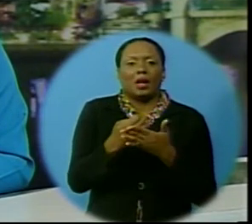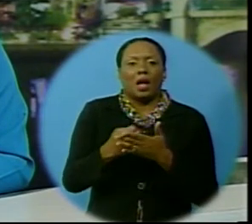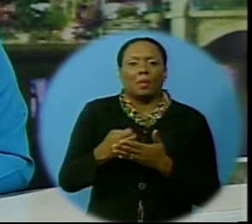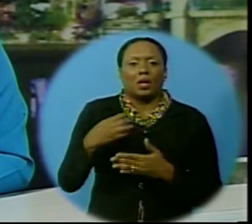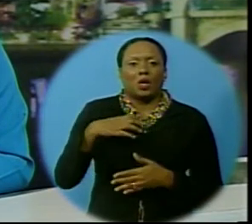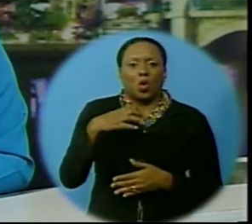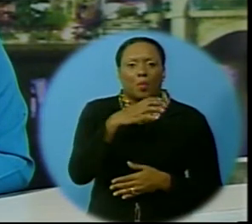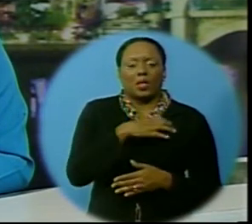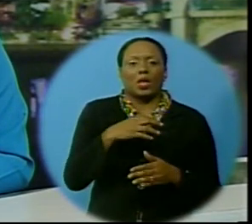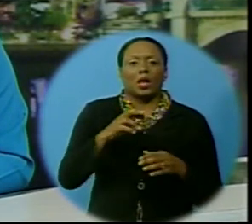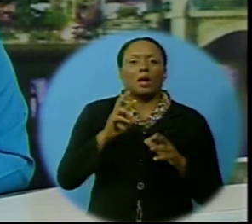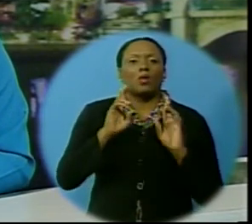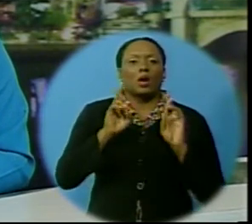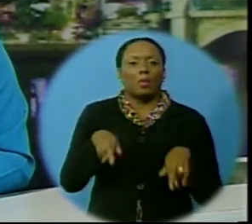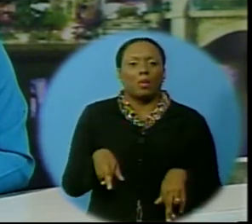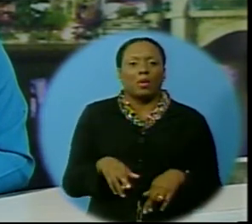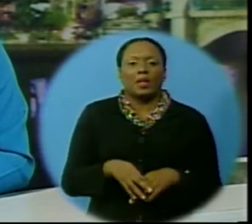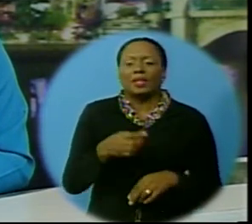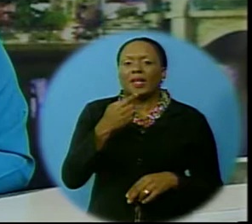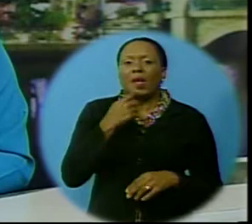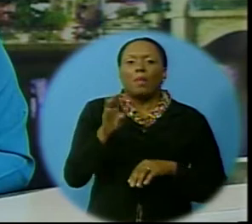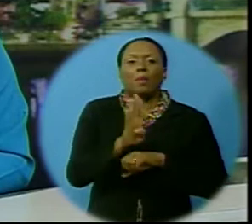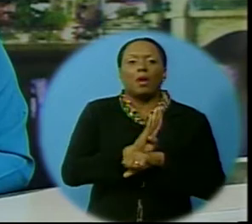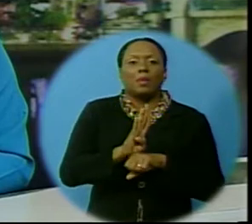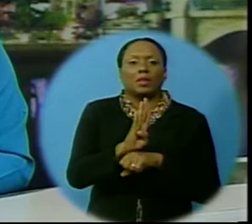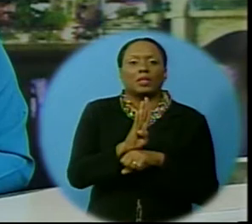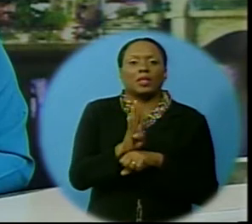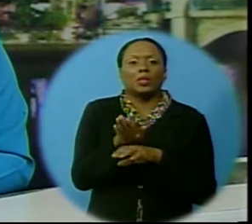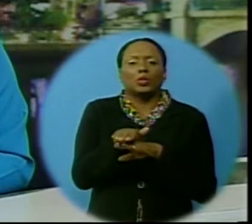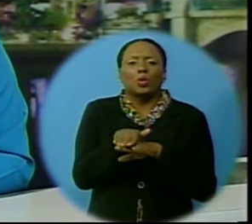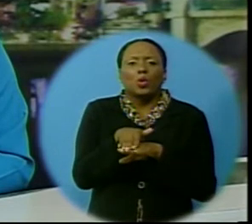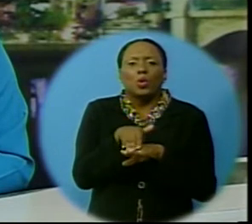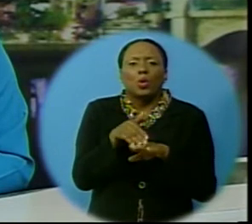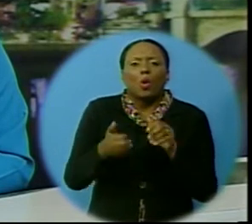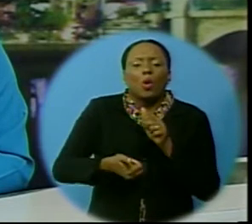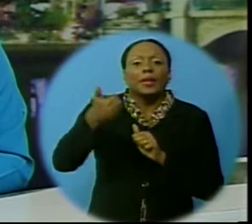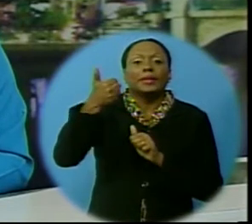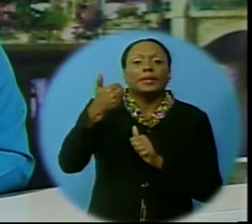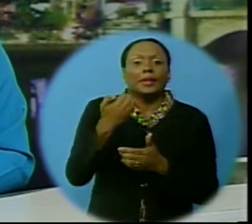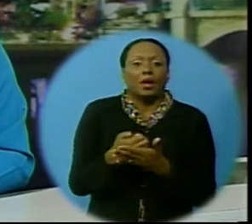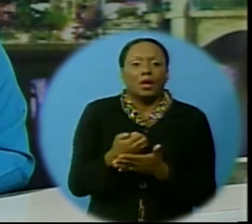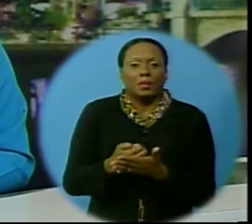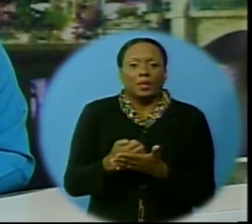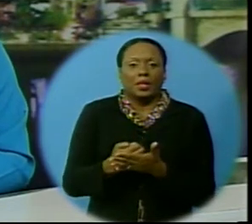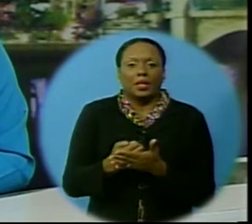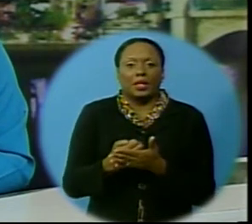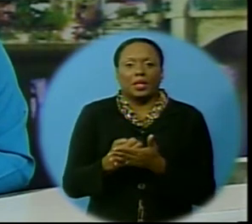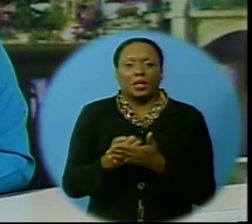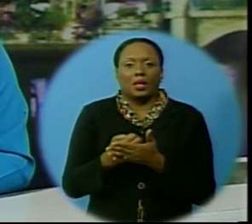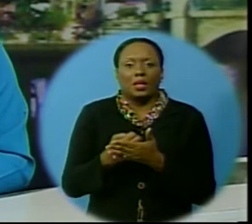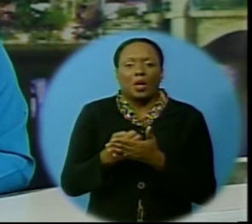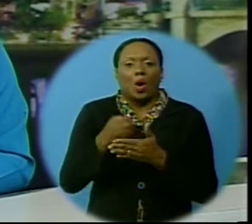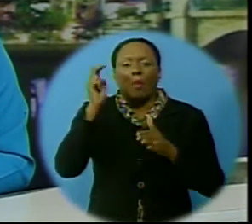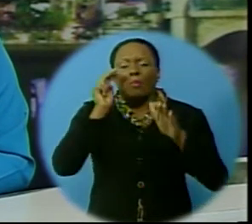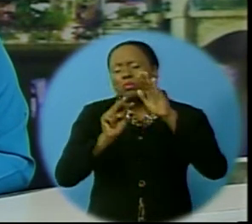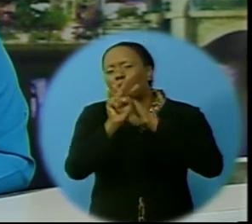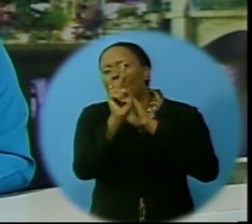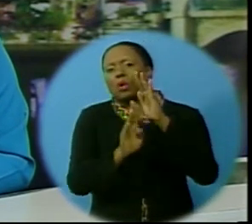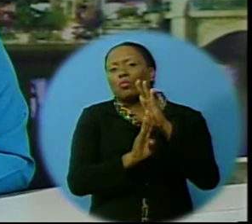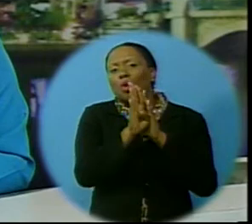and the Caribbean, or ECLAC, which stated Barbados has the slowest growing economy with a projected growth of